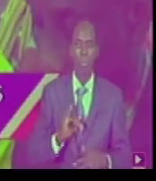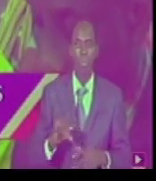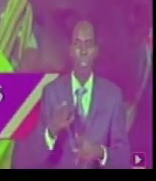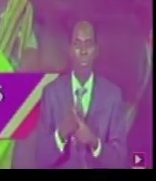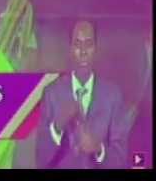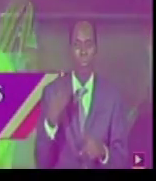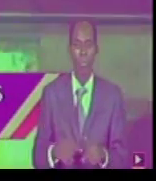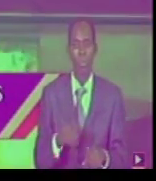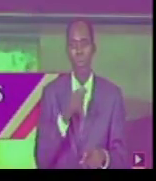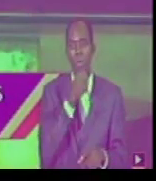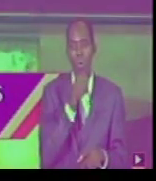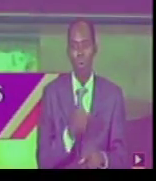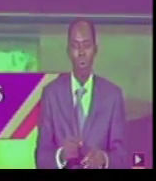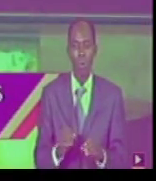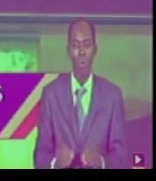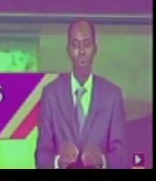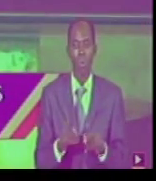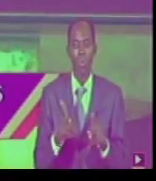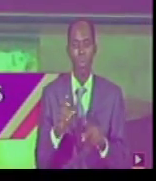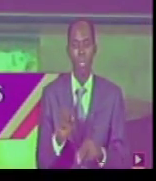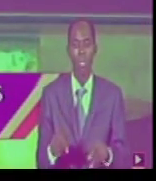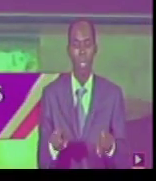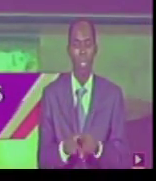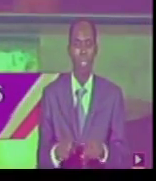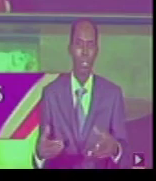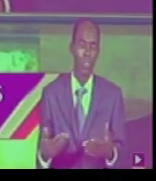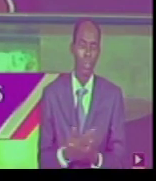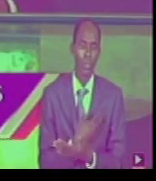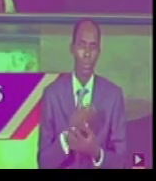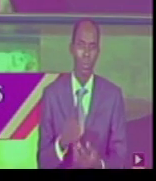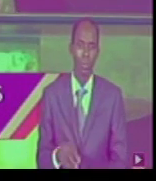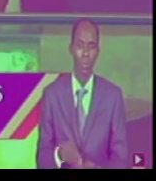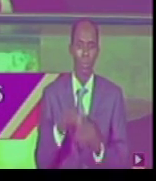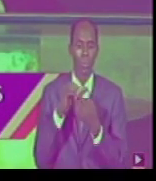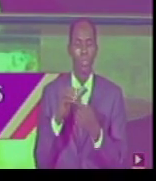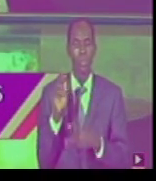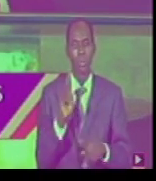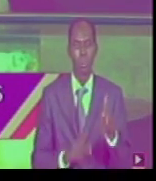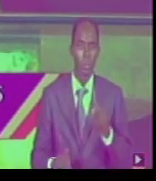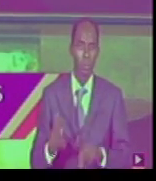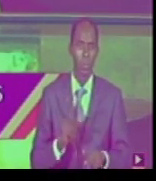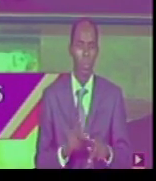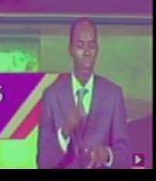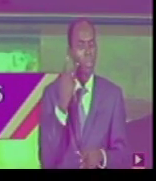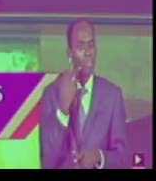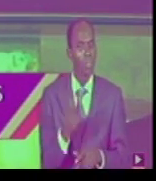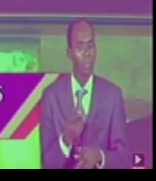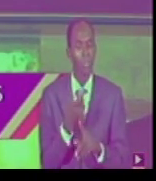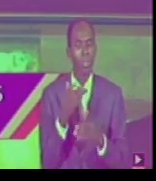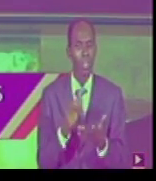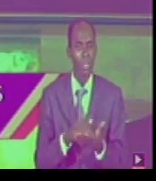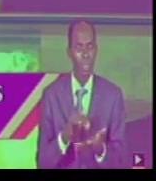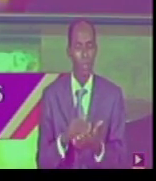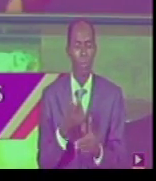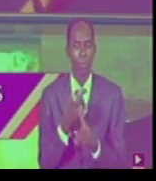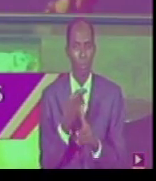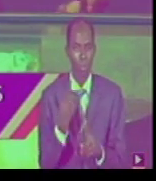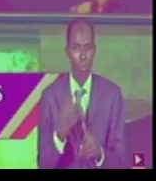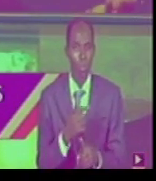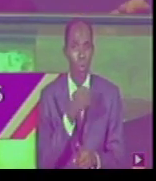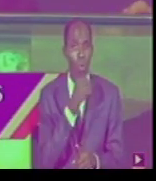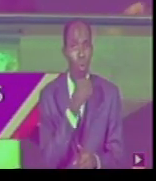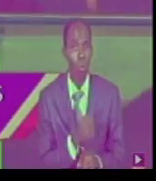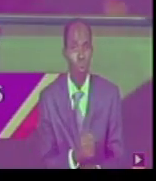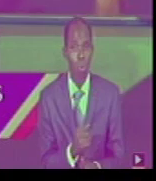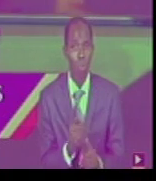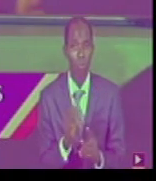as new peculiar people. Again, we're coming from the old to the new. And we're pointing